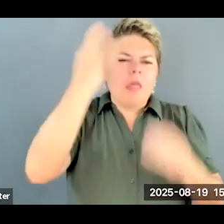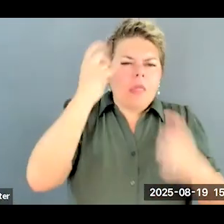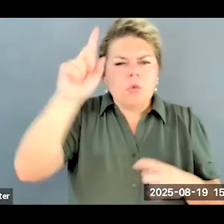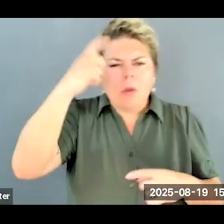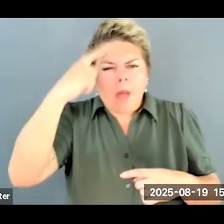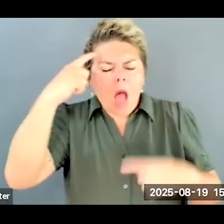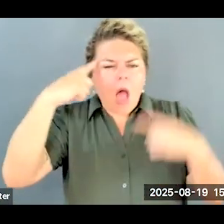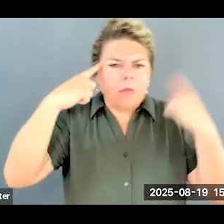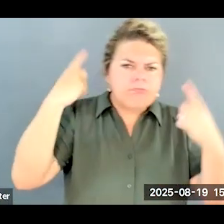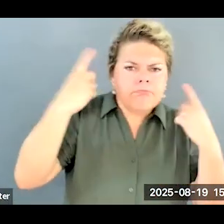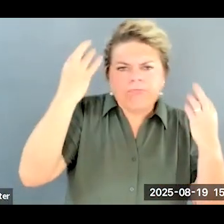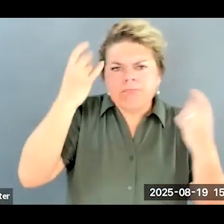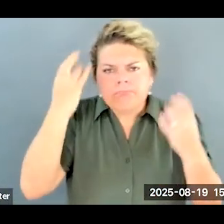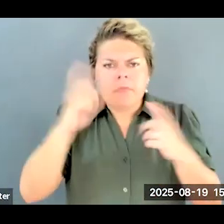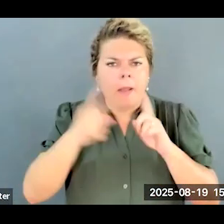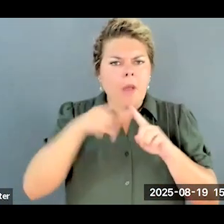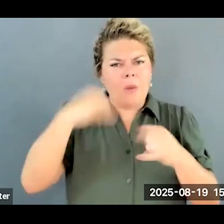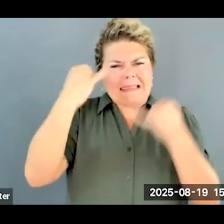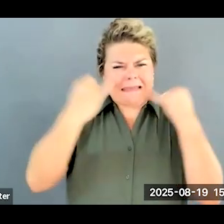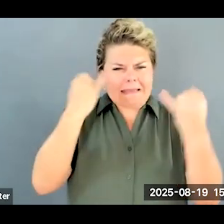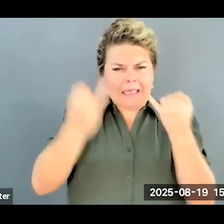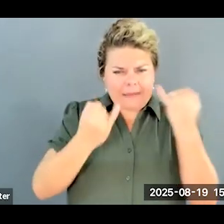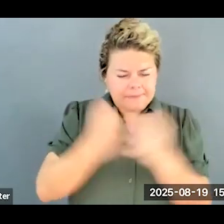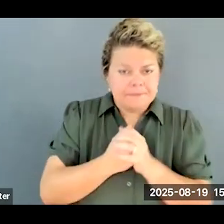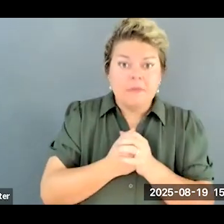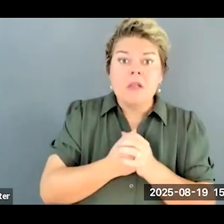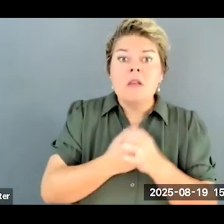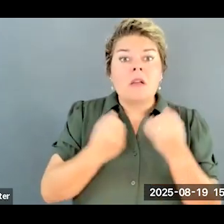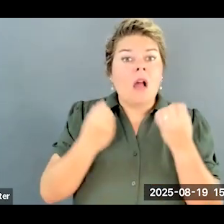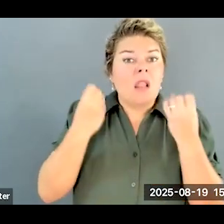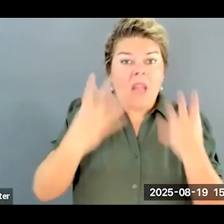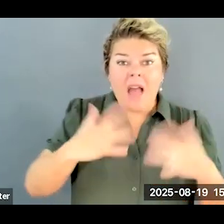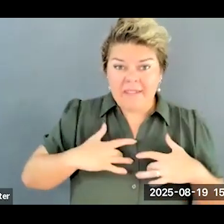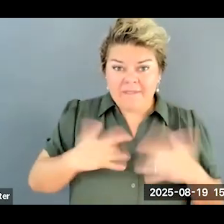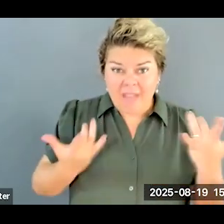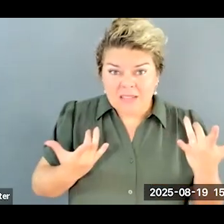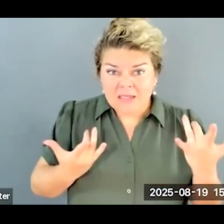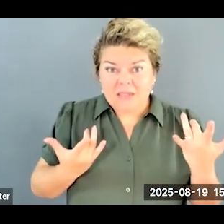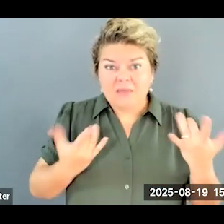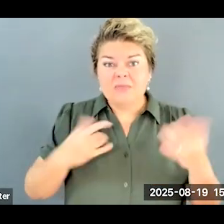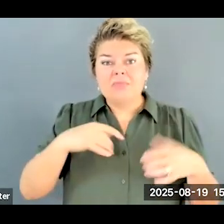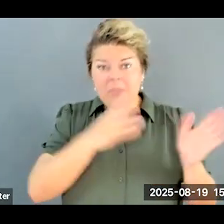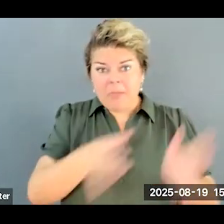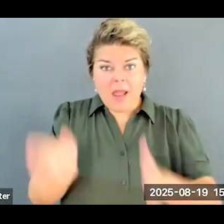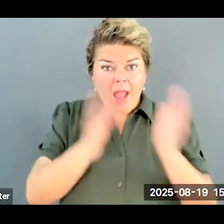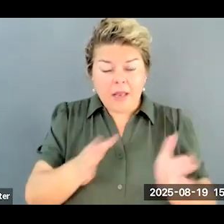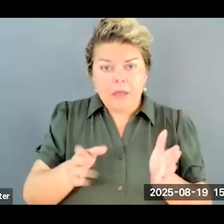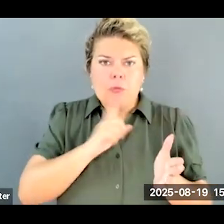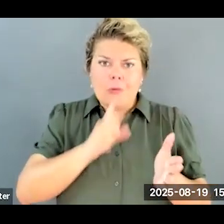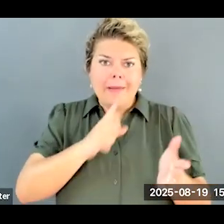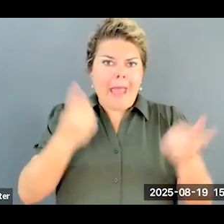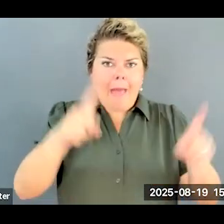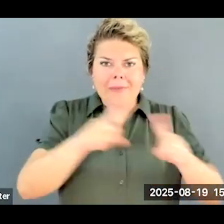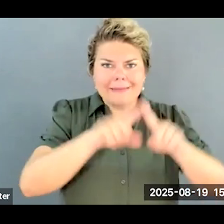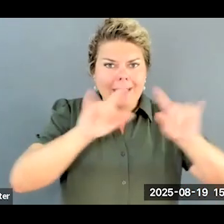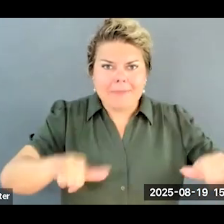these ideas, as many of the behind the scenes events within your event planning are occurring at the same time as